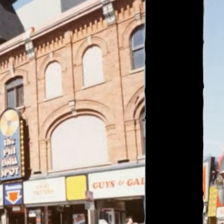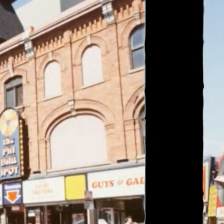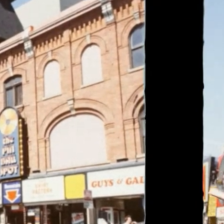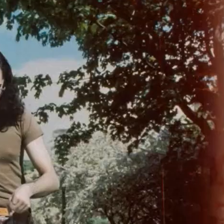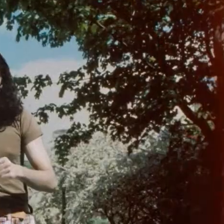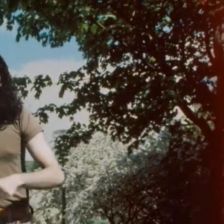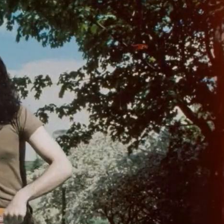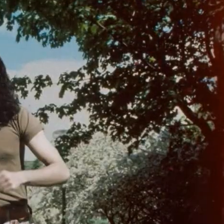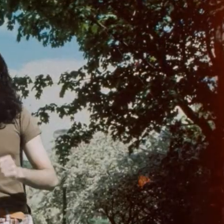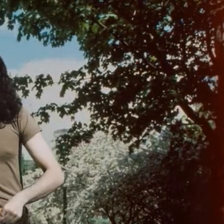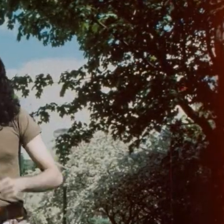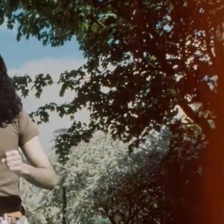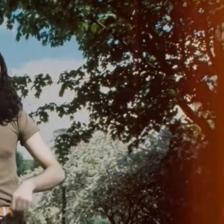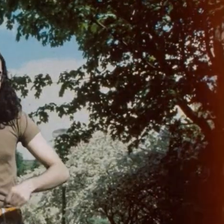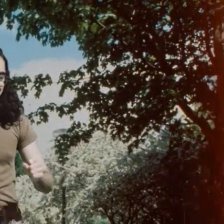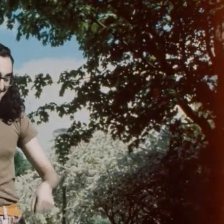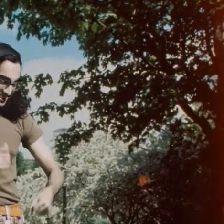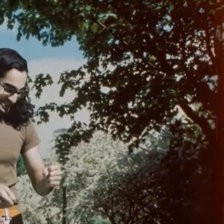in downtown Toronto.